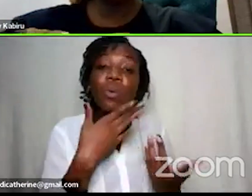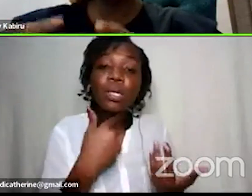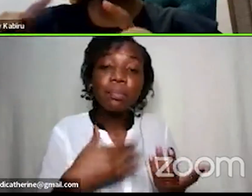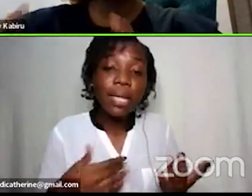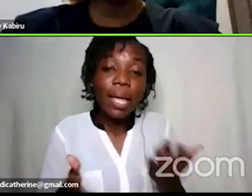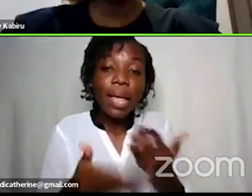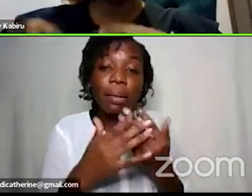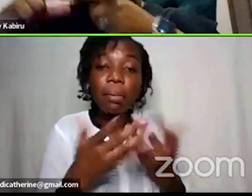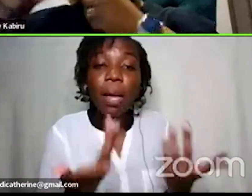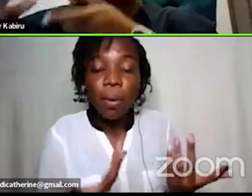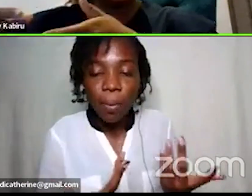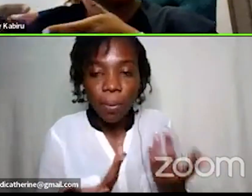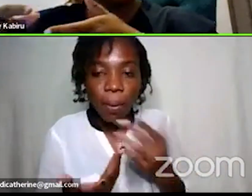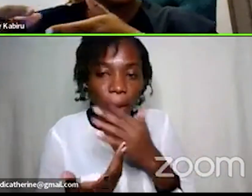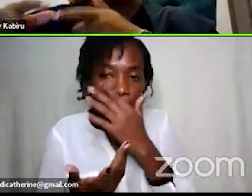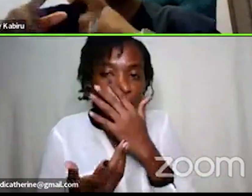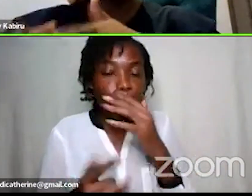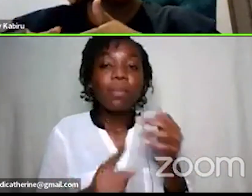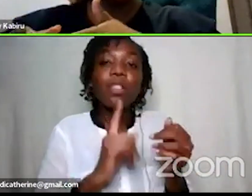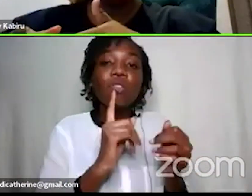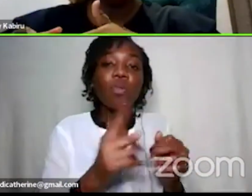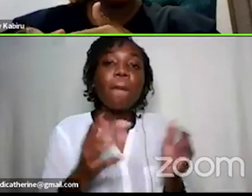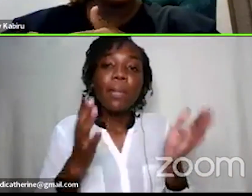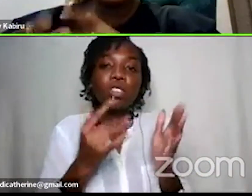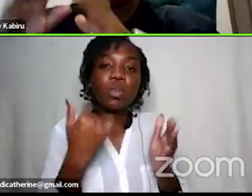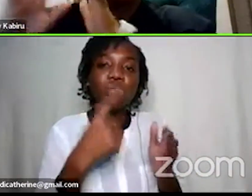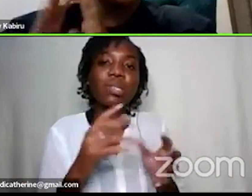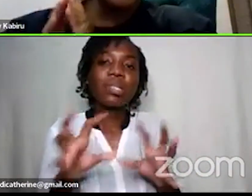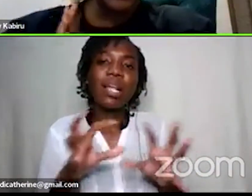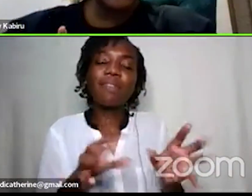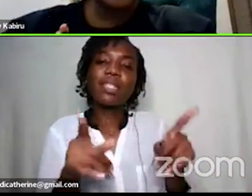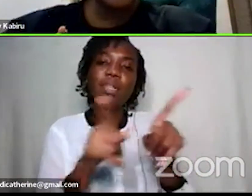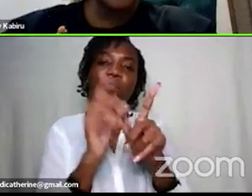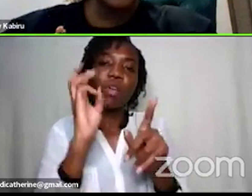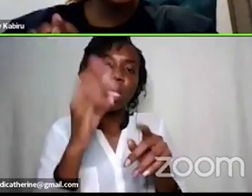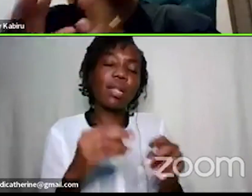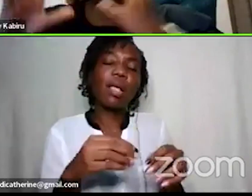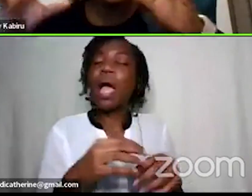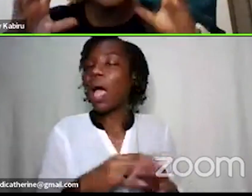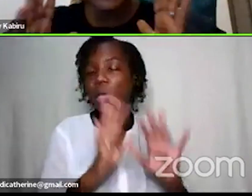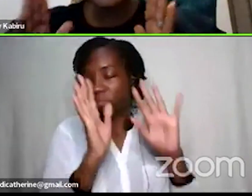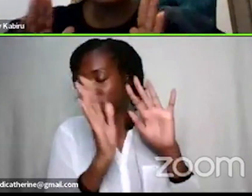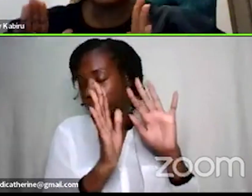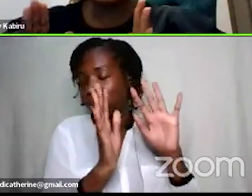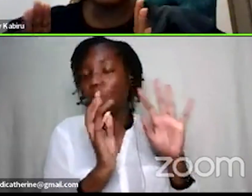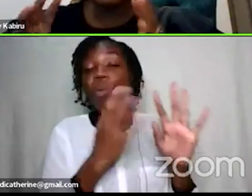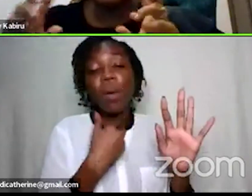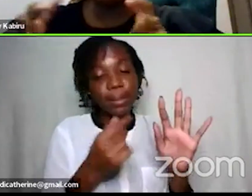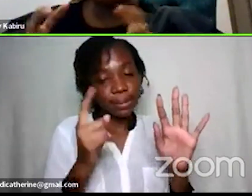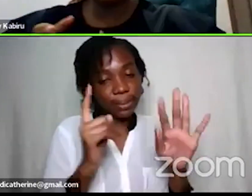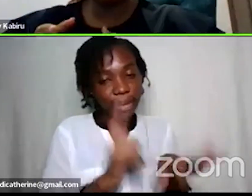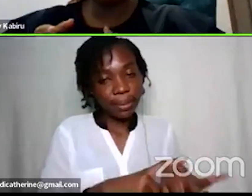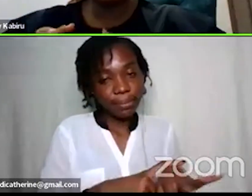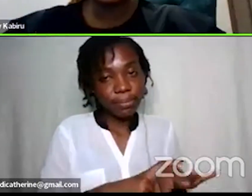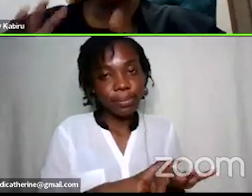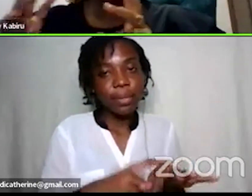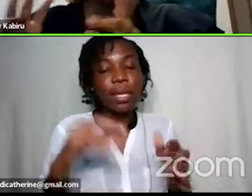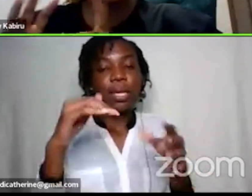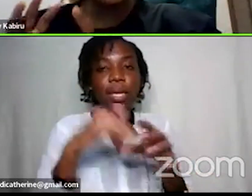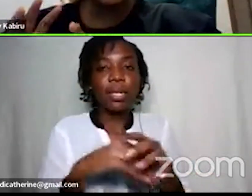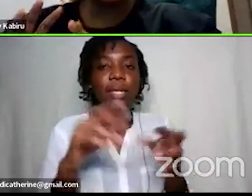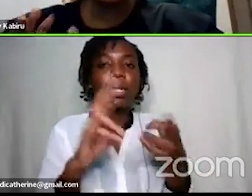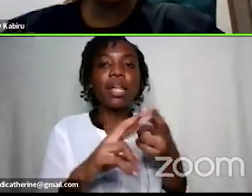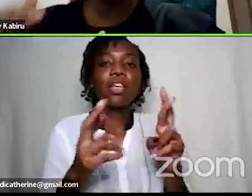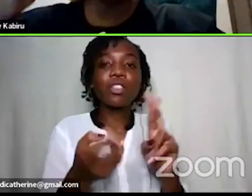So similarly, someone who is struggling will tell you, I need some time. In relationships, maybe let me mention it here.